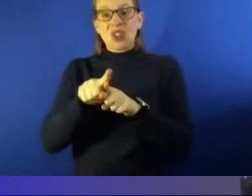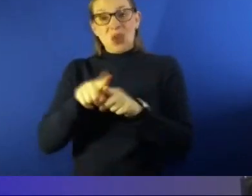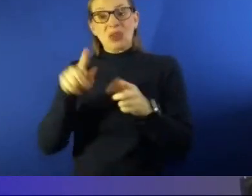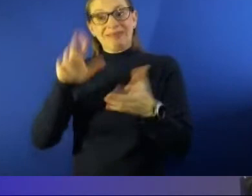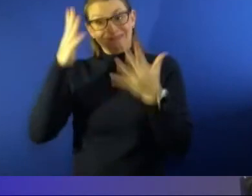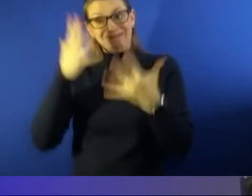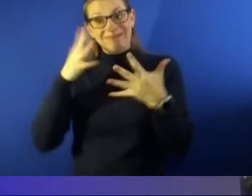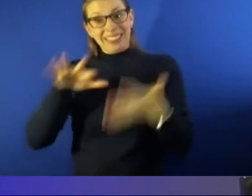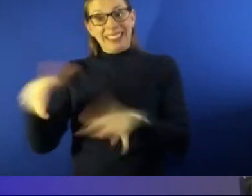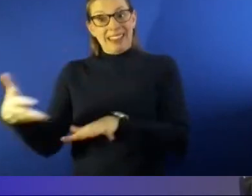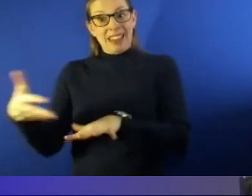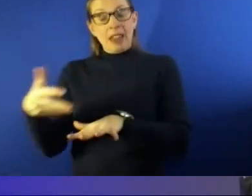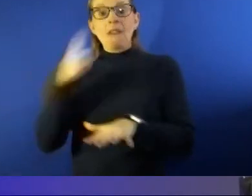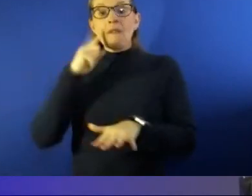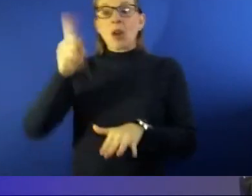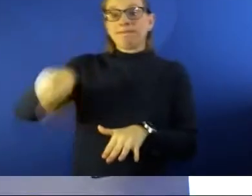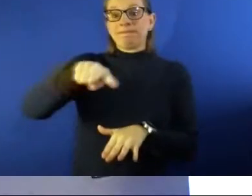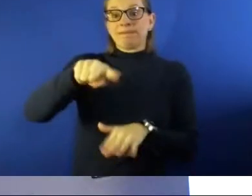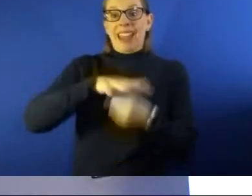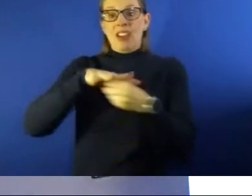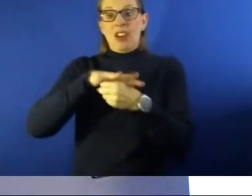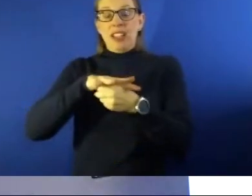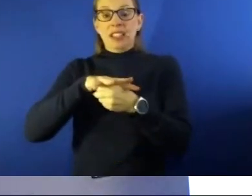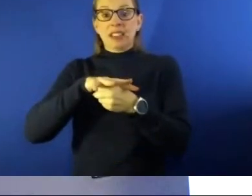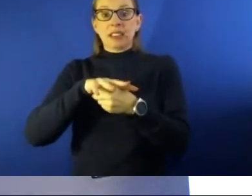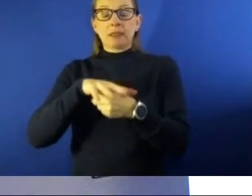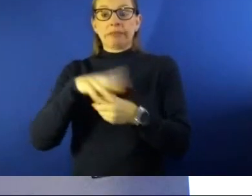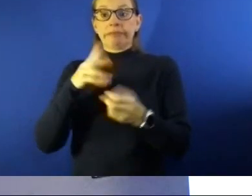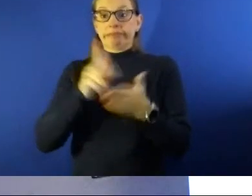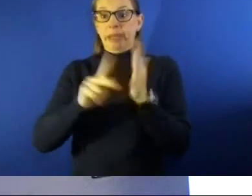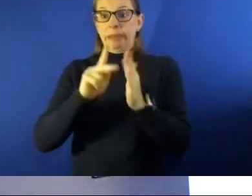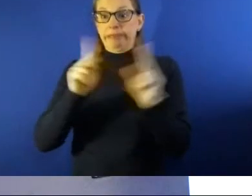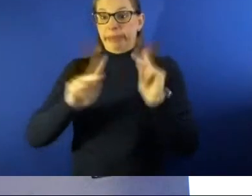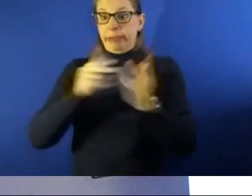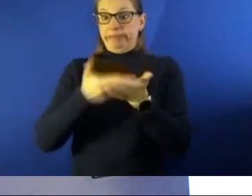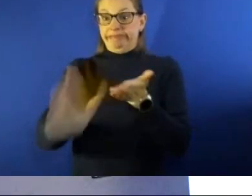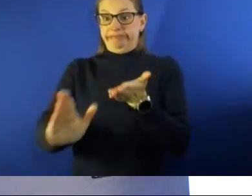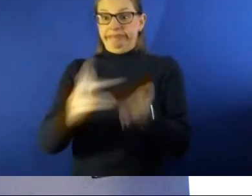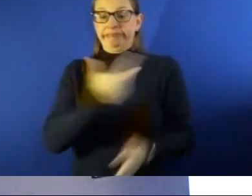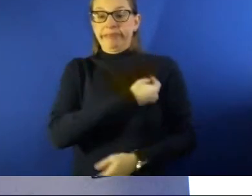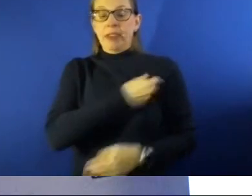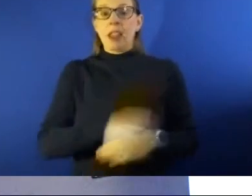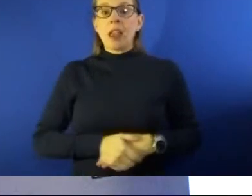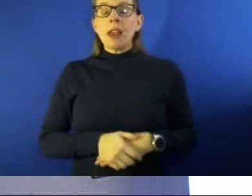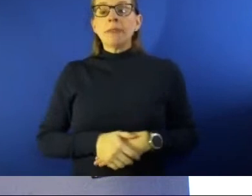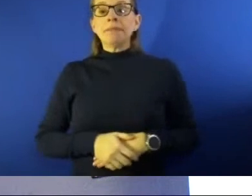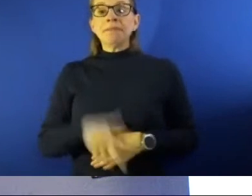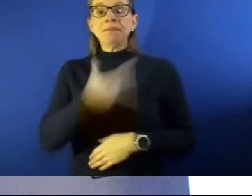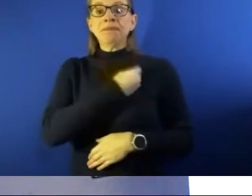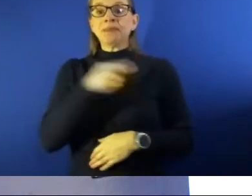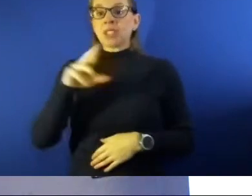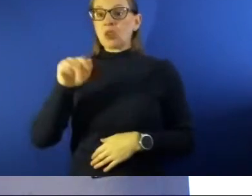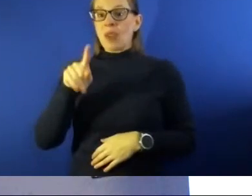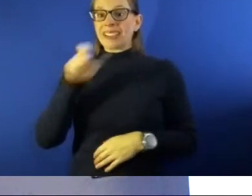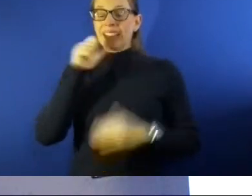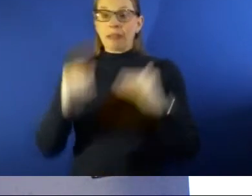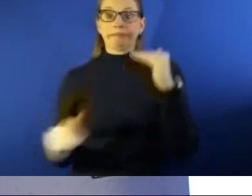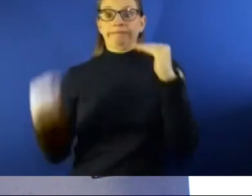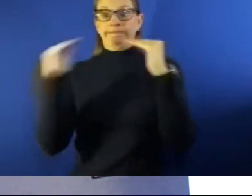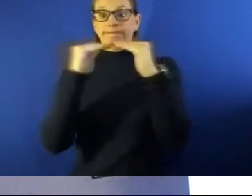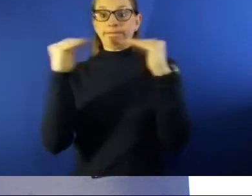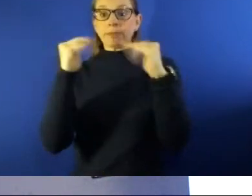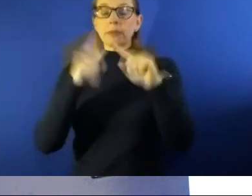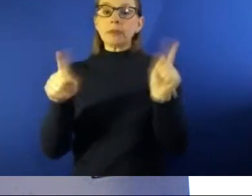have low vaccination rates. So you mentioned the low vaccination rates. We're definitely not where we want to be, but a question we get a lot is those